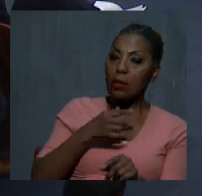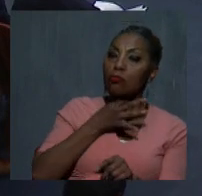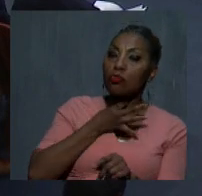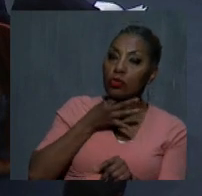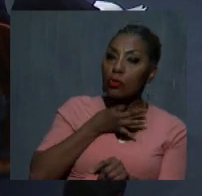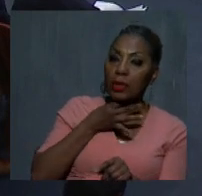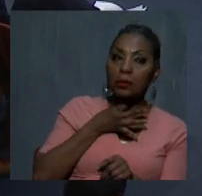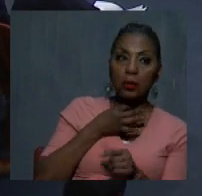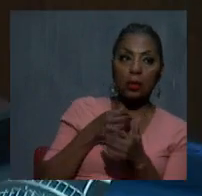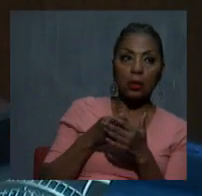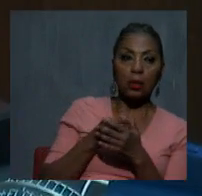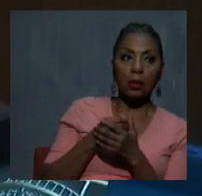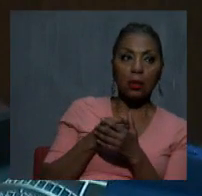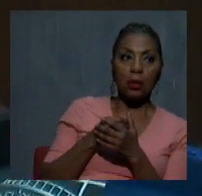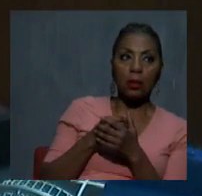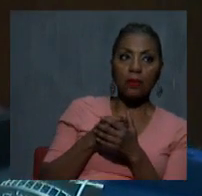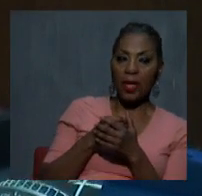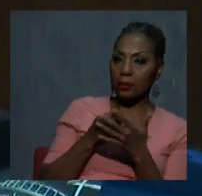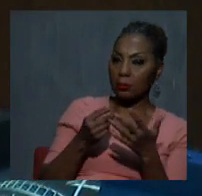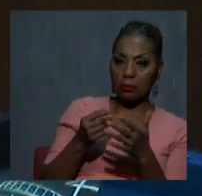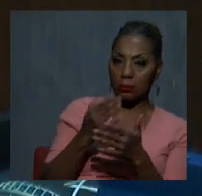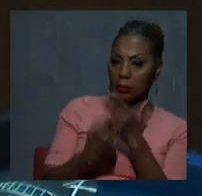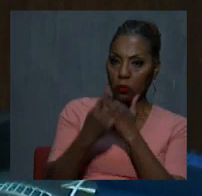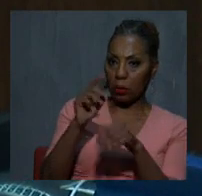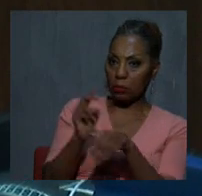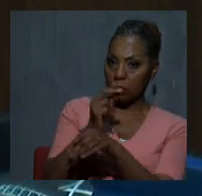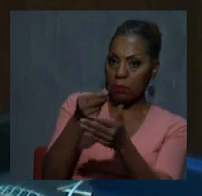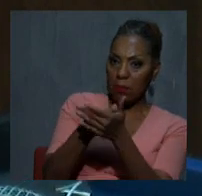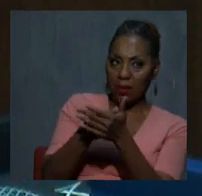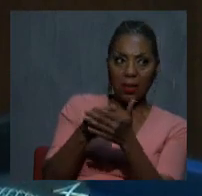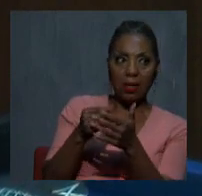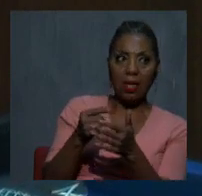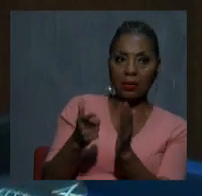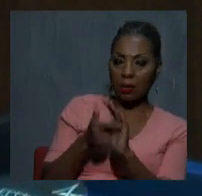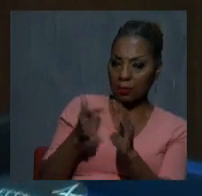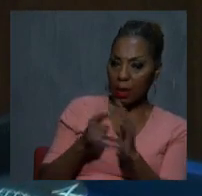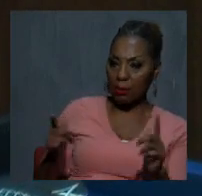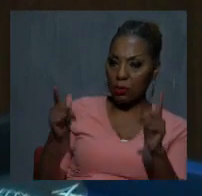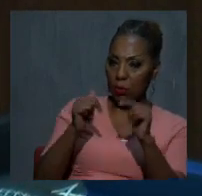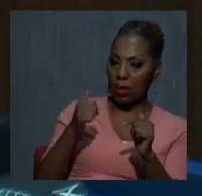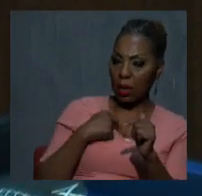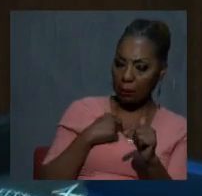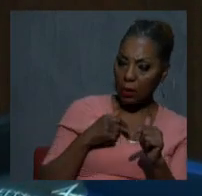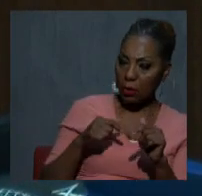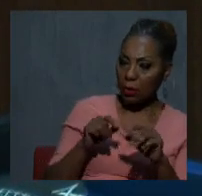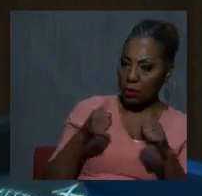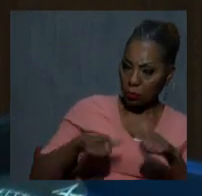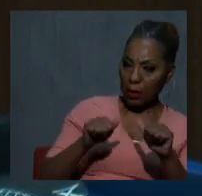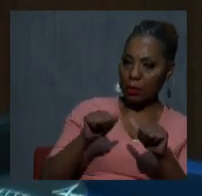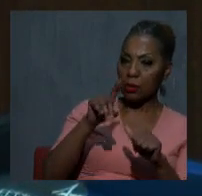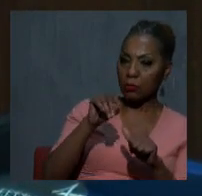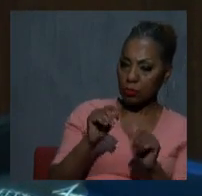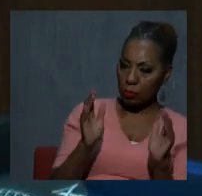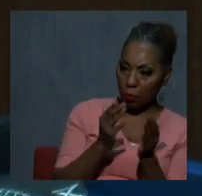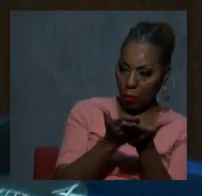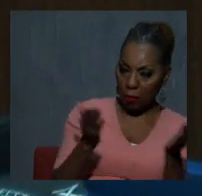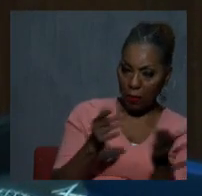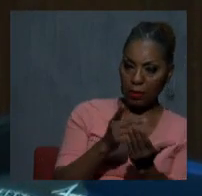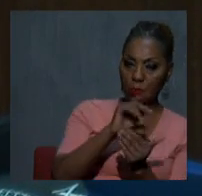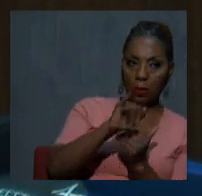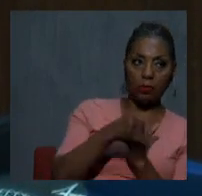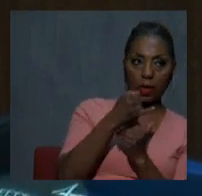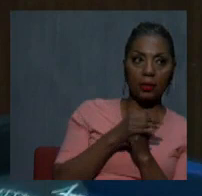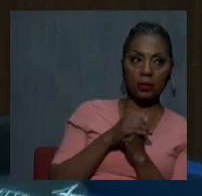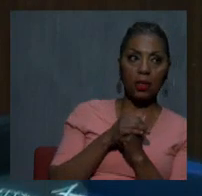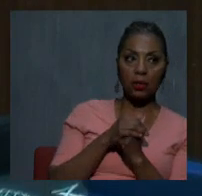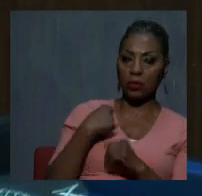was going out. And I know sometimes when I'm trying to do small things, little projects, it's hard to get